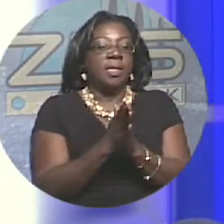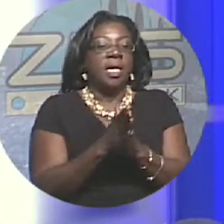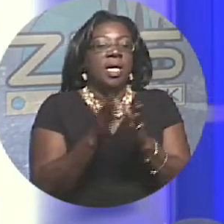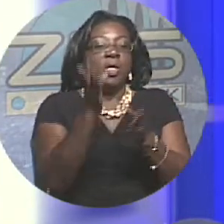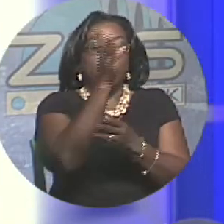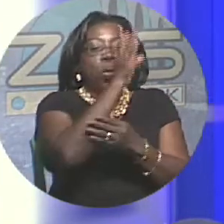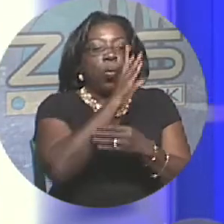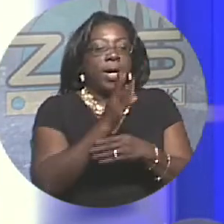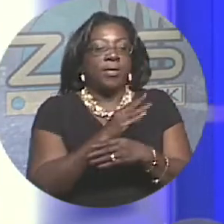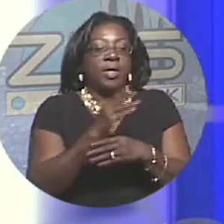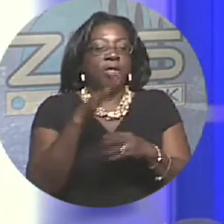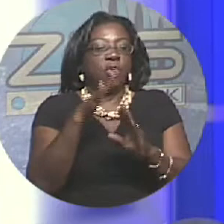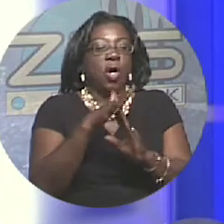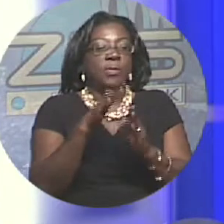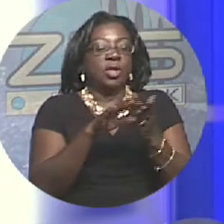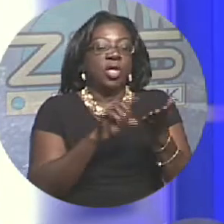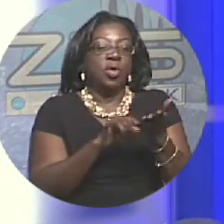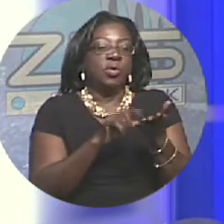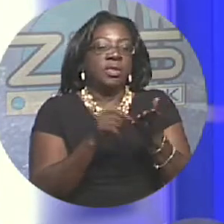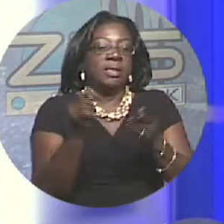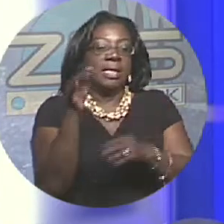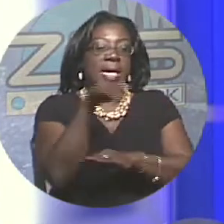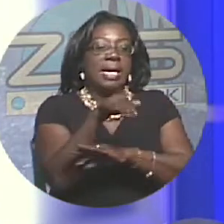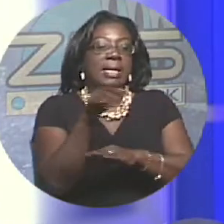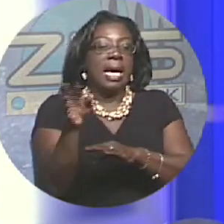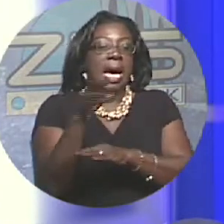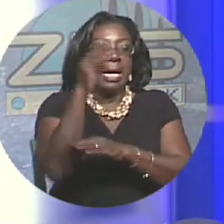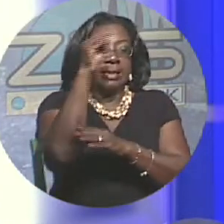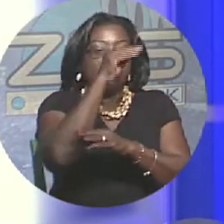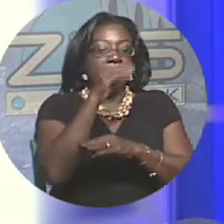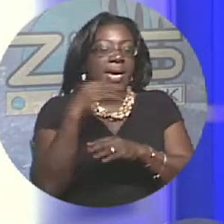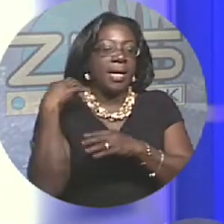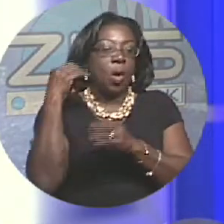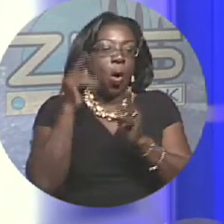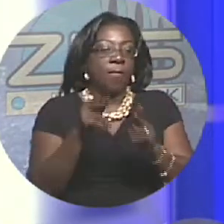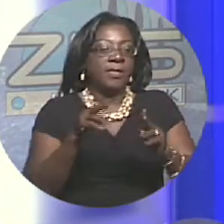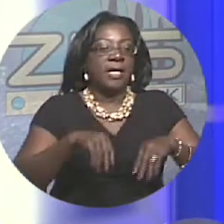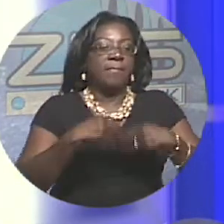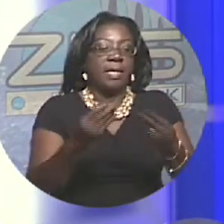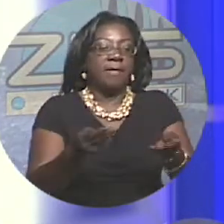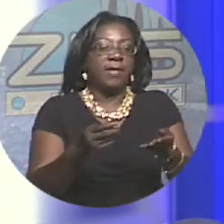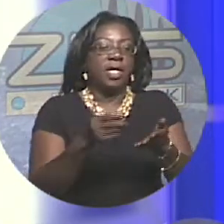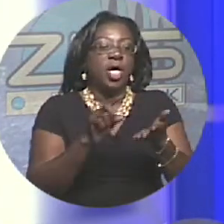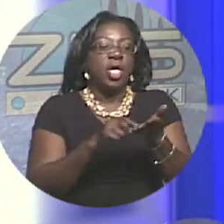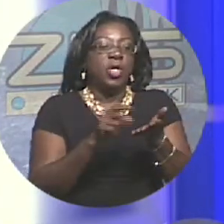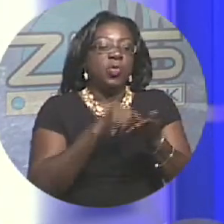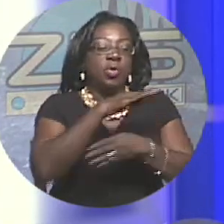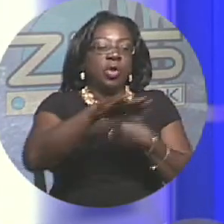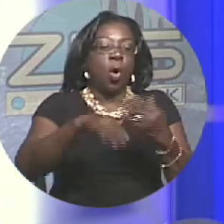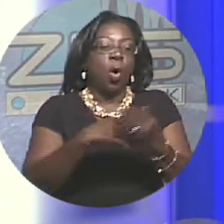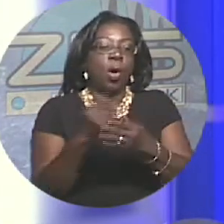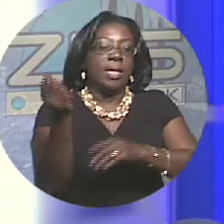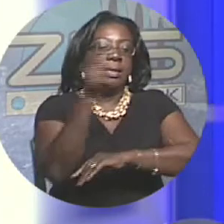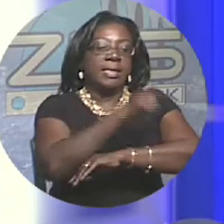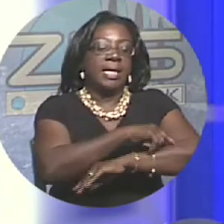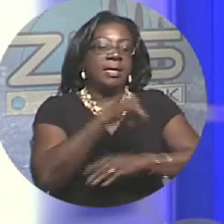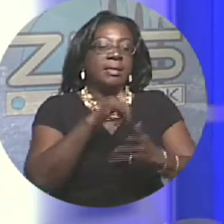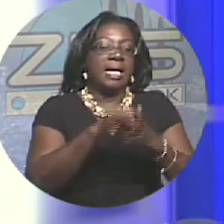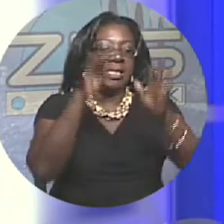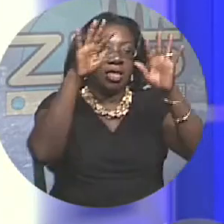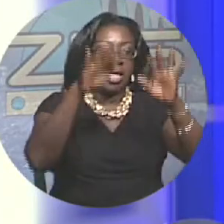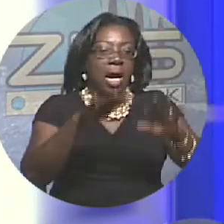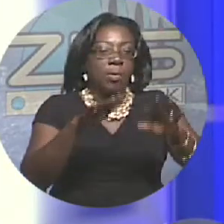the national news tonight as the Met Office has been issuing alerts all day advising the Bahamas that showers and